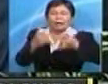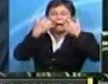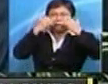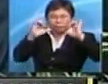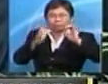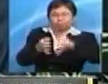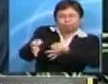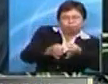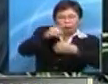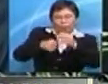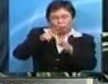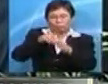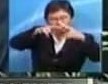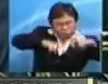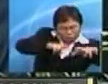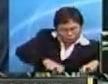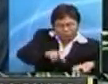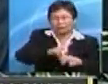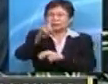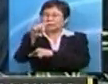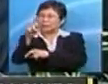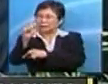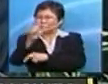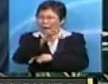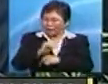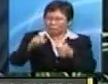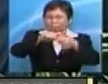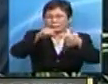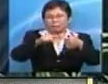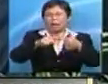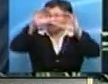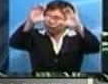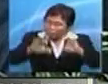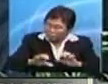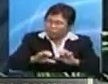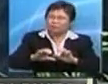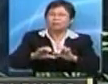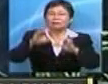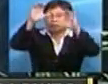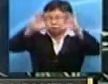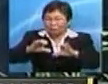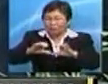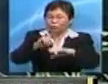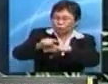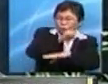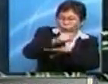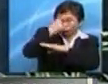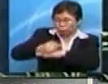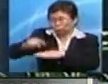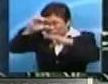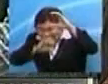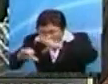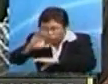will be able to explain the research, the data, and the methodology that has informed the searched operations.